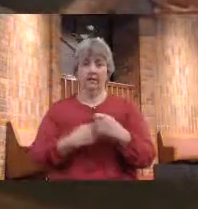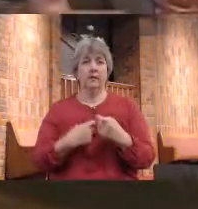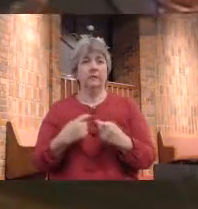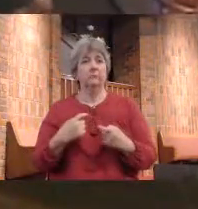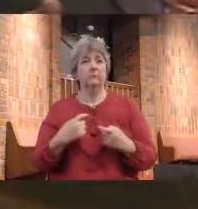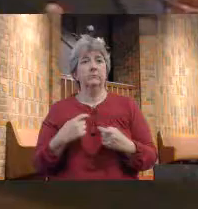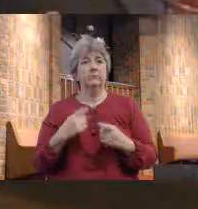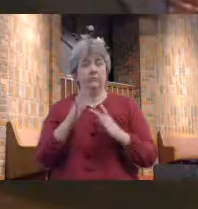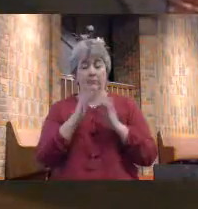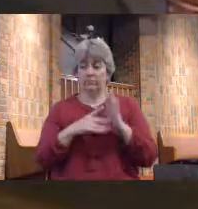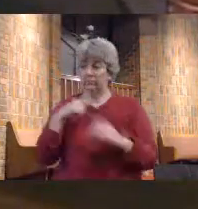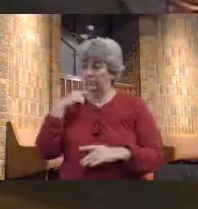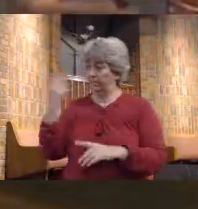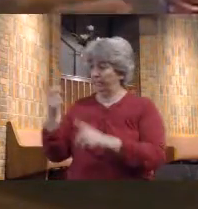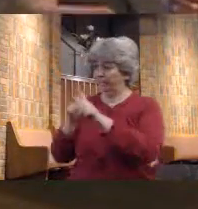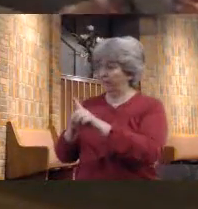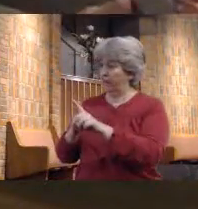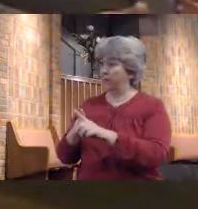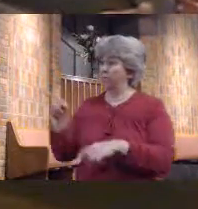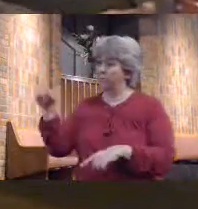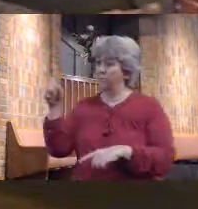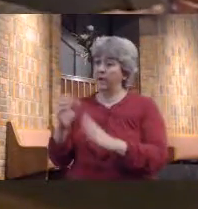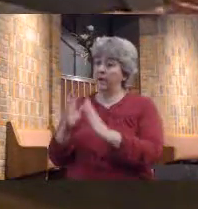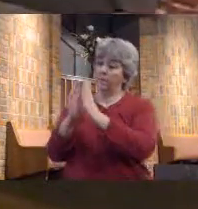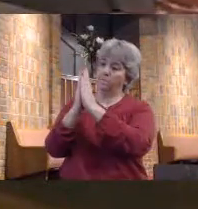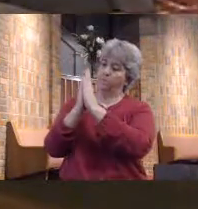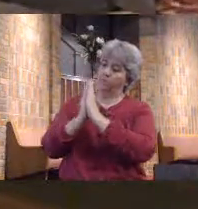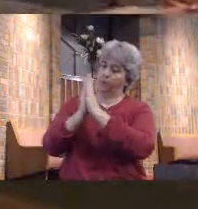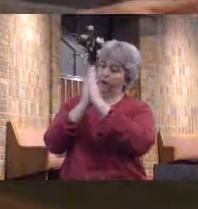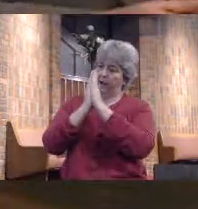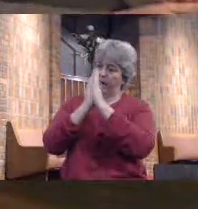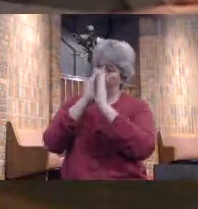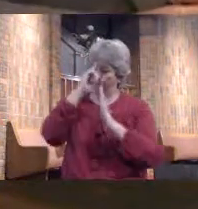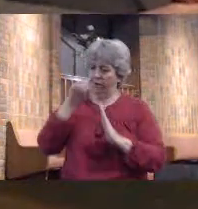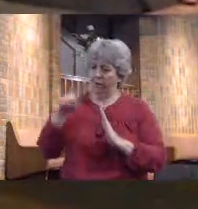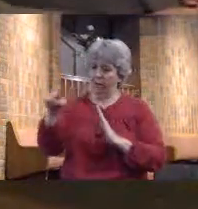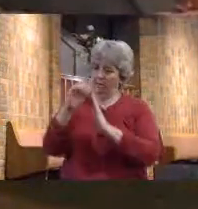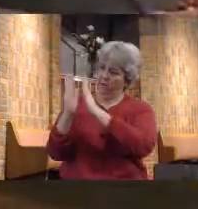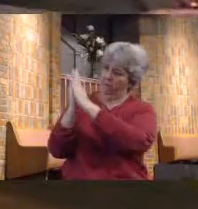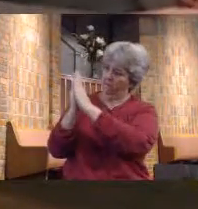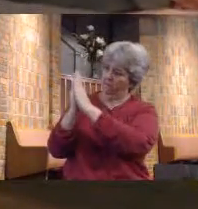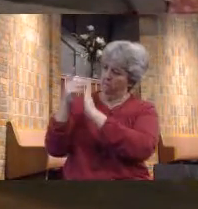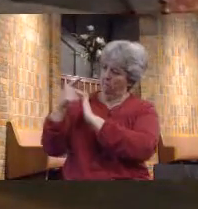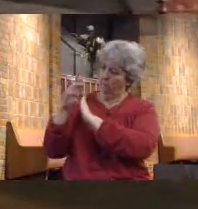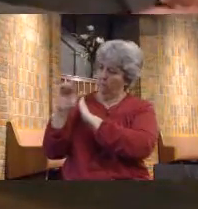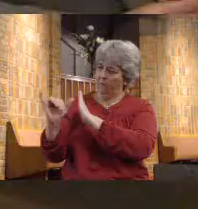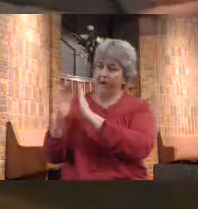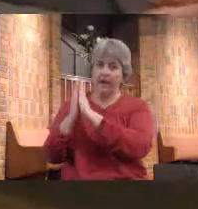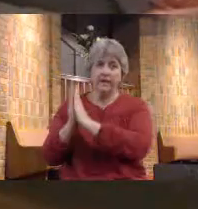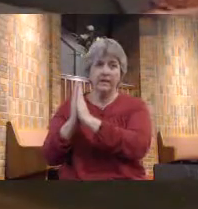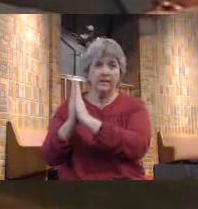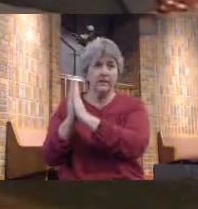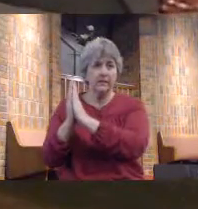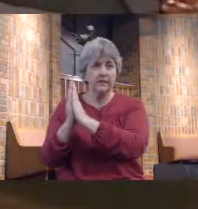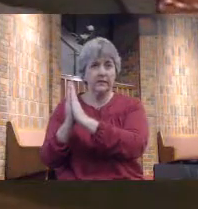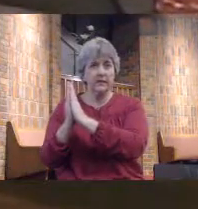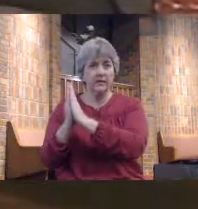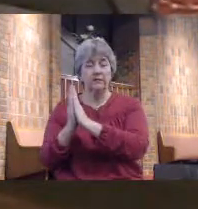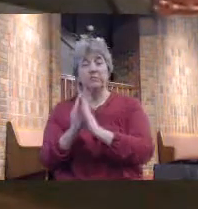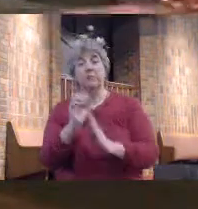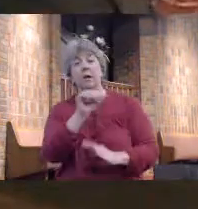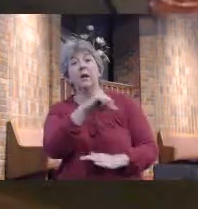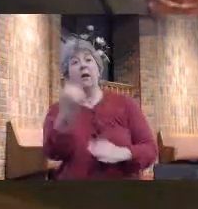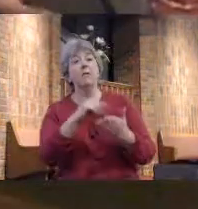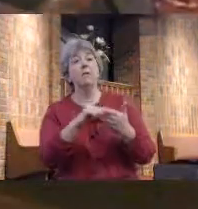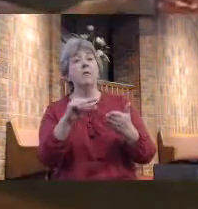his disciples to be involved in prayer. Or we might find ourselves in Matthew chapter